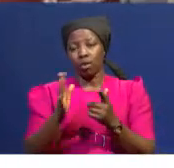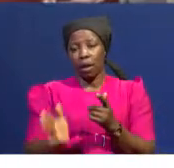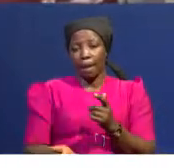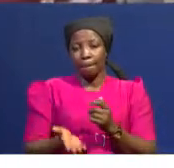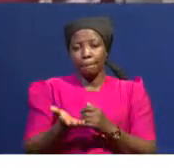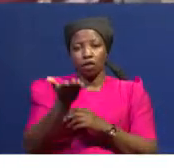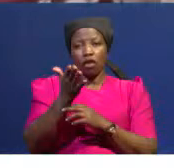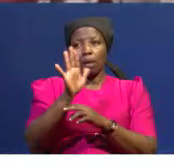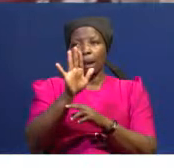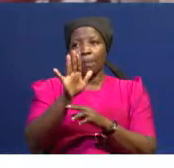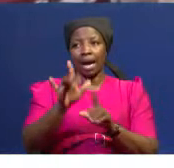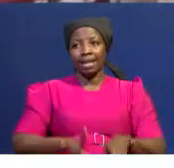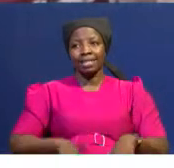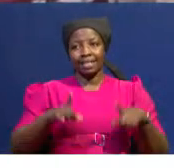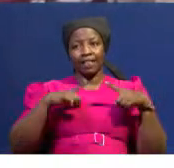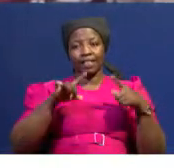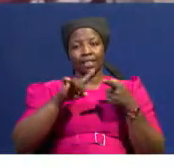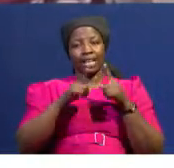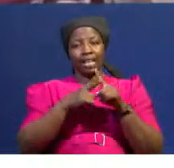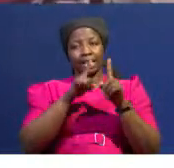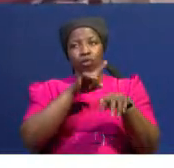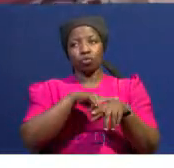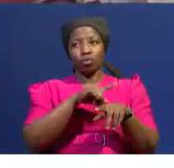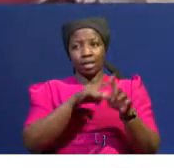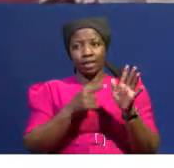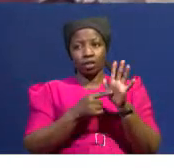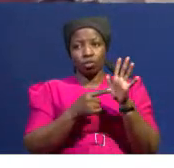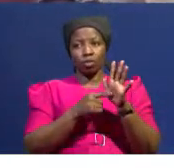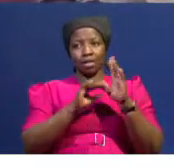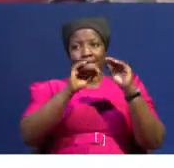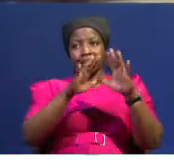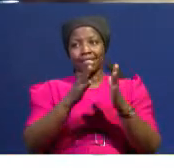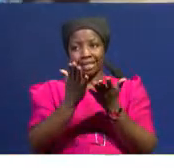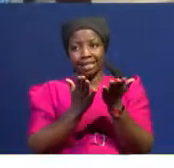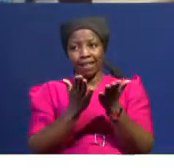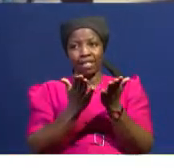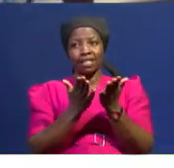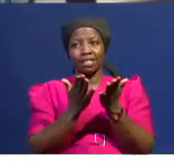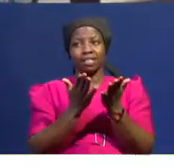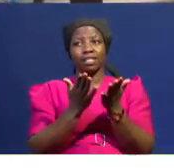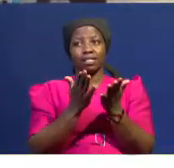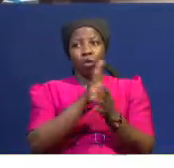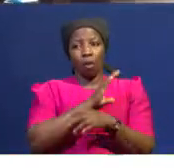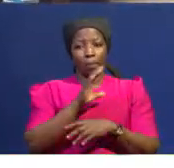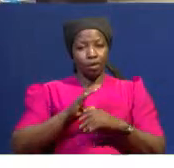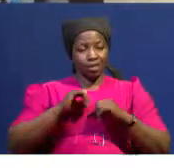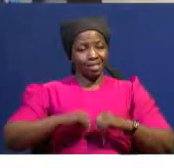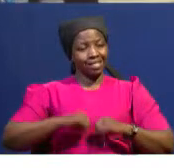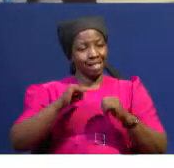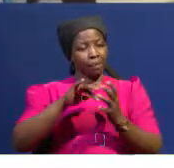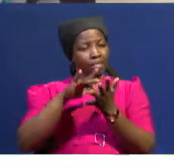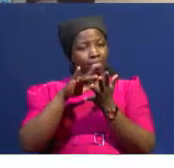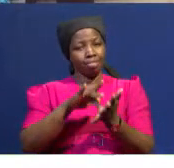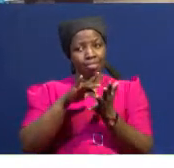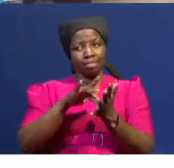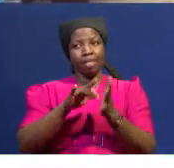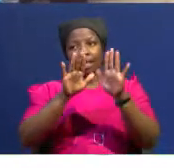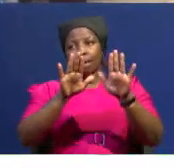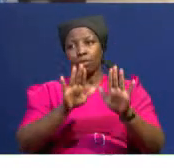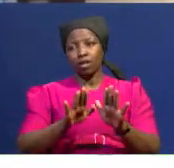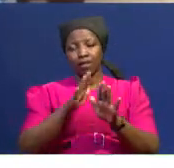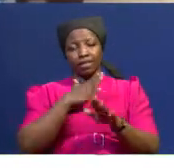standard. Speaking during the fair, Teachers Service Commission Chairman Dr. Jamlik Muturi emphasized the importance of science,